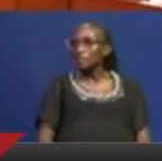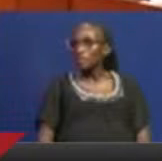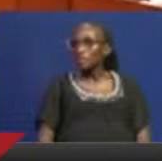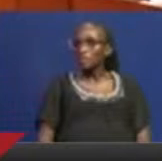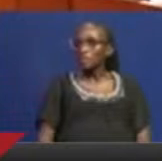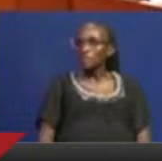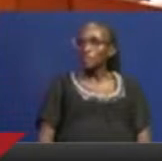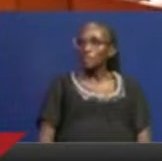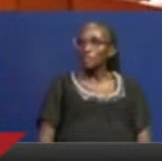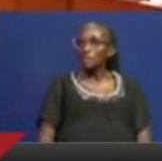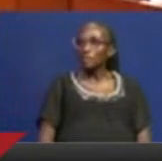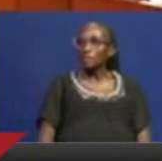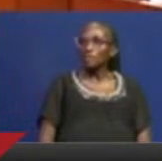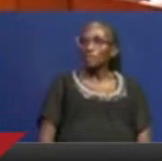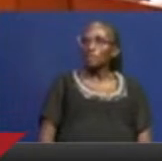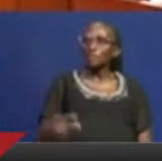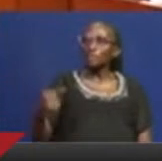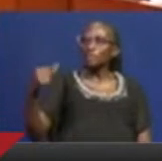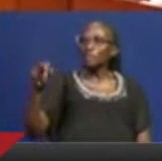Garsen Ali Wario Guyo.